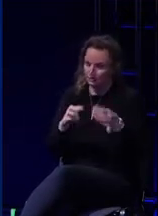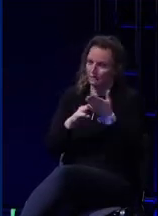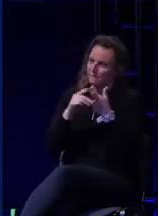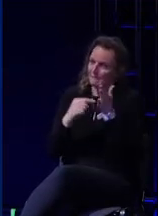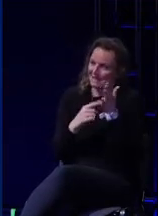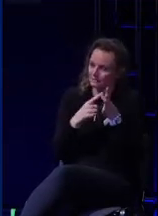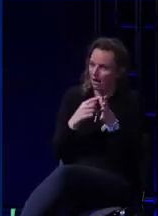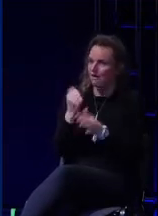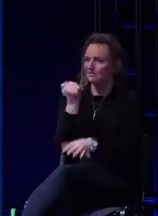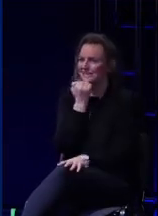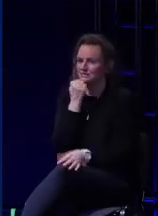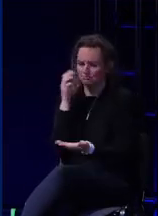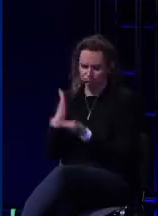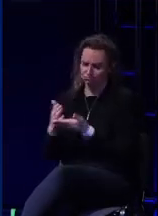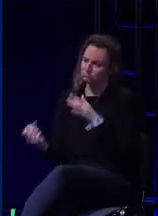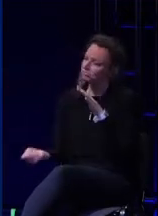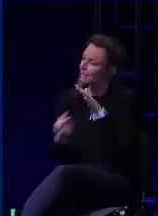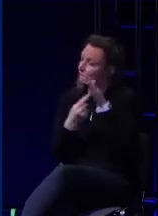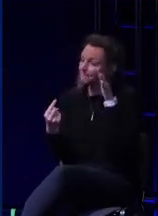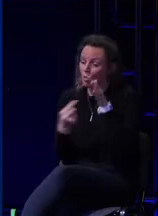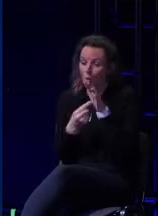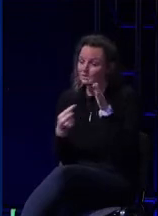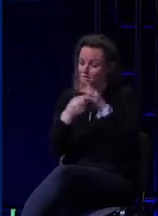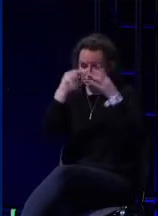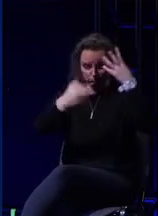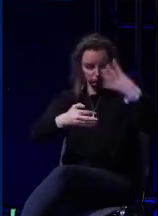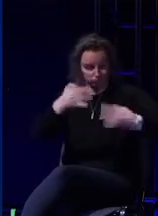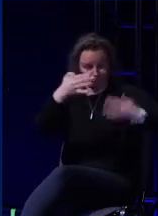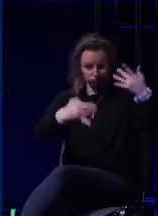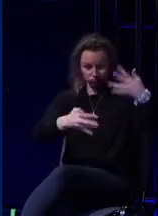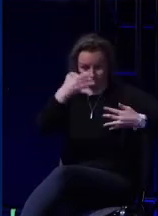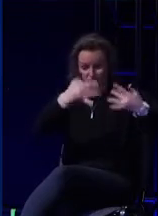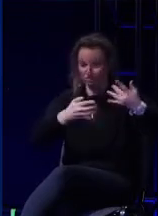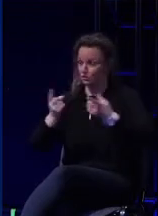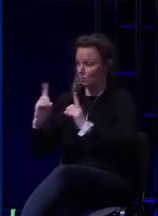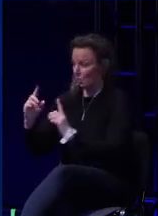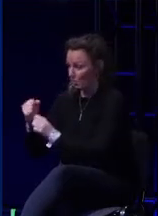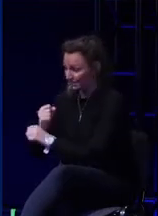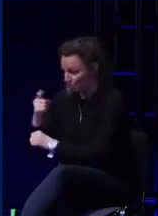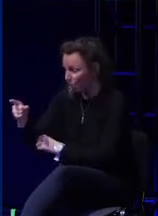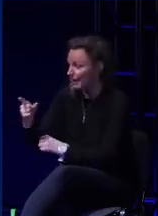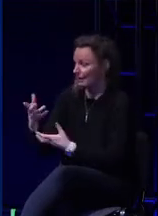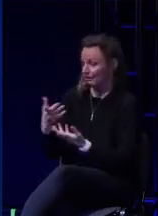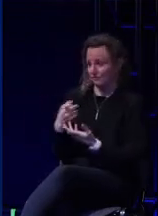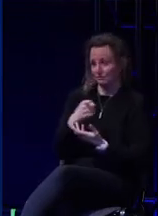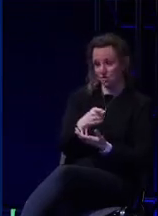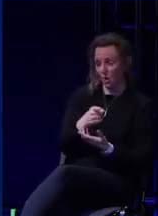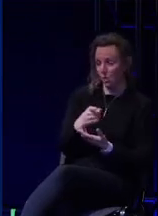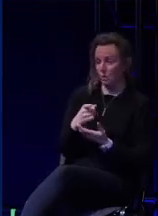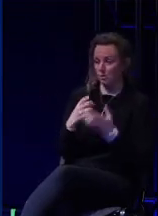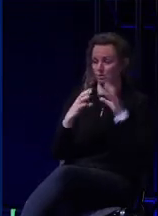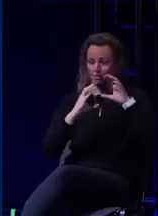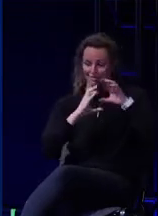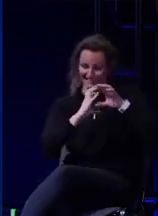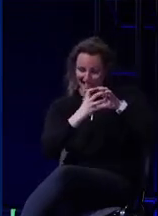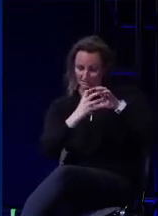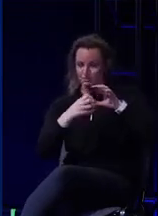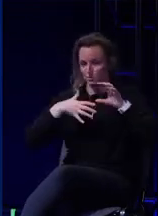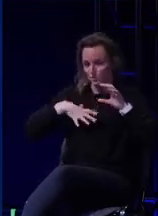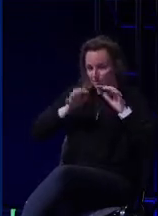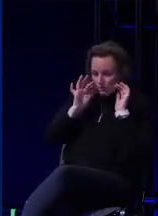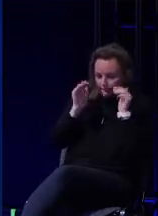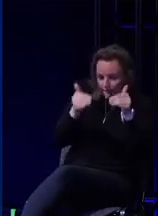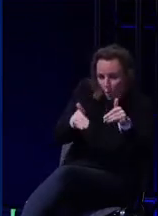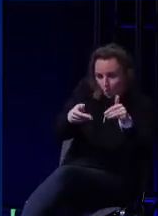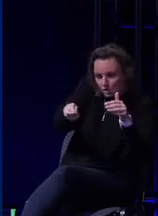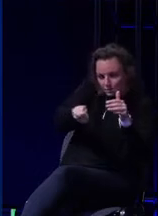important metadata is, to what we're doing these days. You rack focus. That lens breathes. Like if we can know exactly what the curve